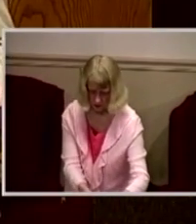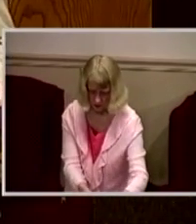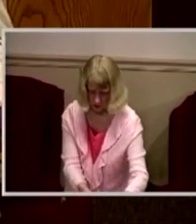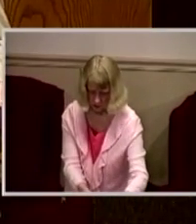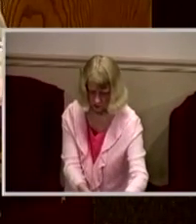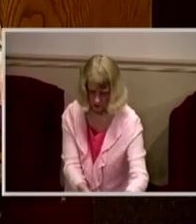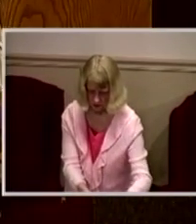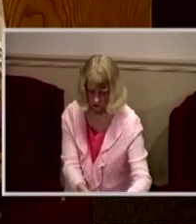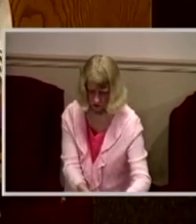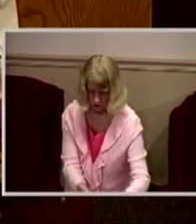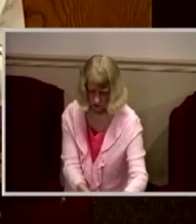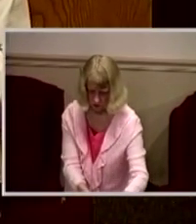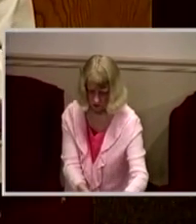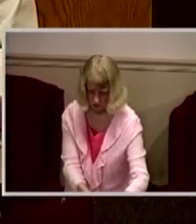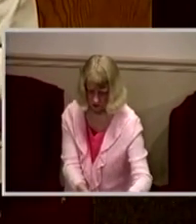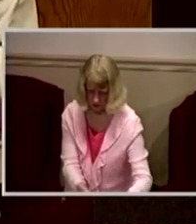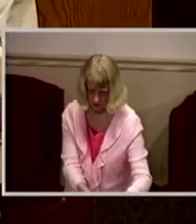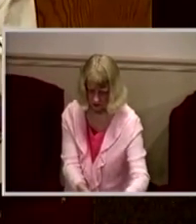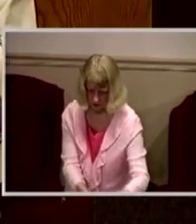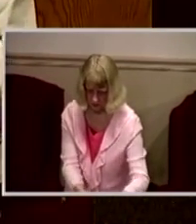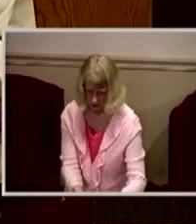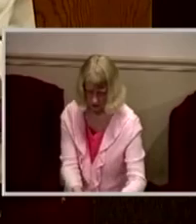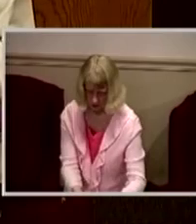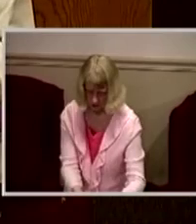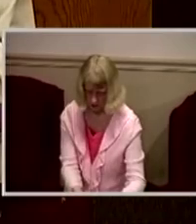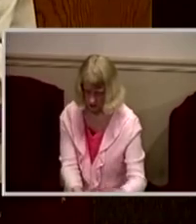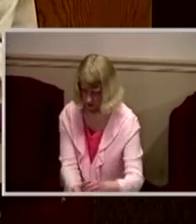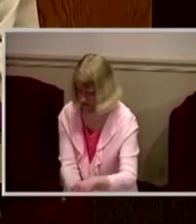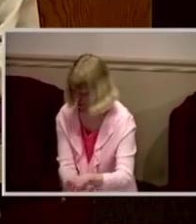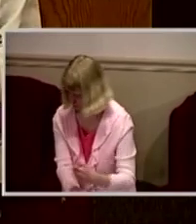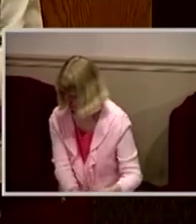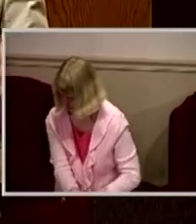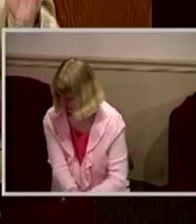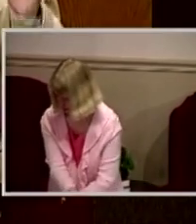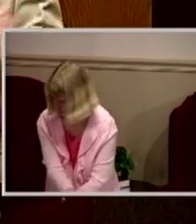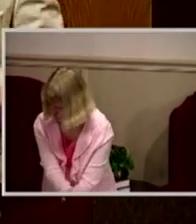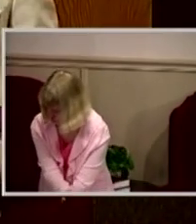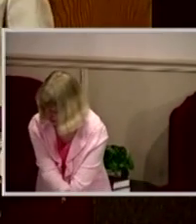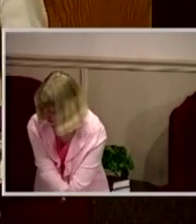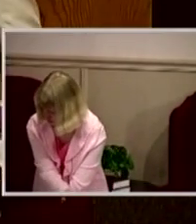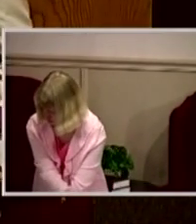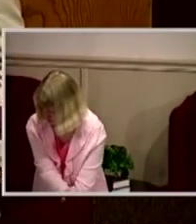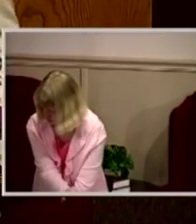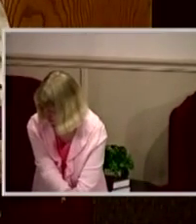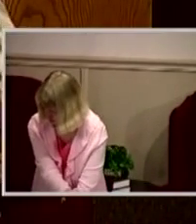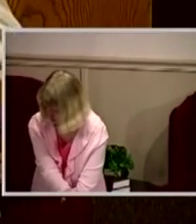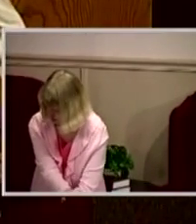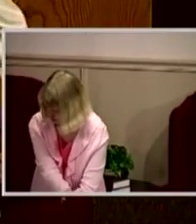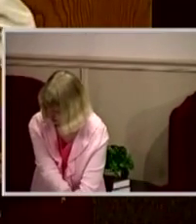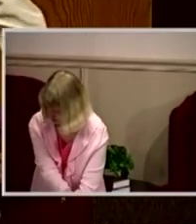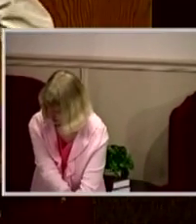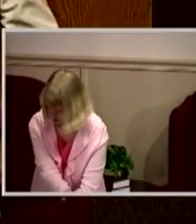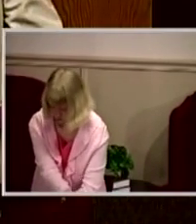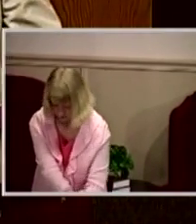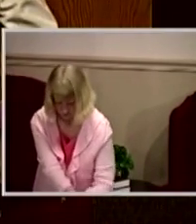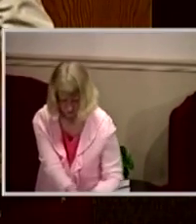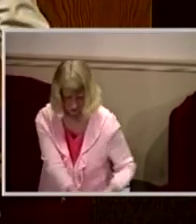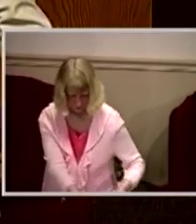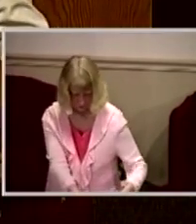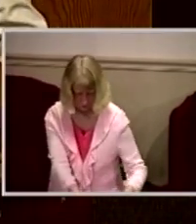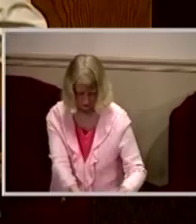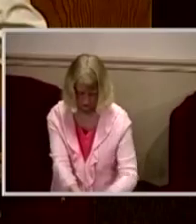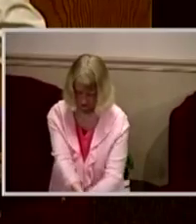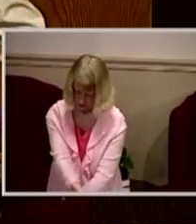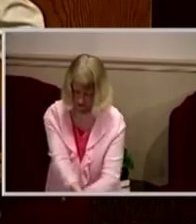we'll be reading some out of each one of those chapters. And I invite you to stand out of respect for God and His Word as I read and